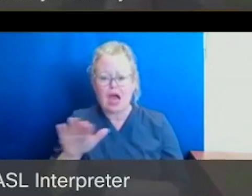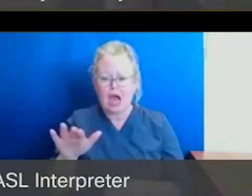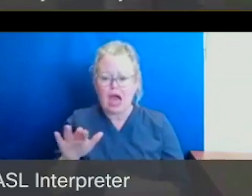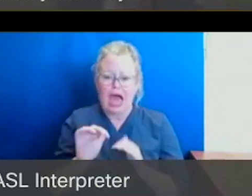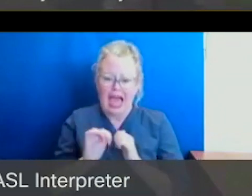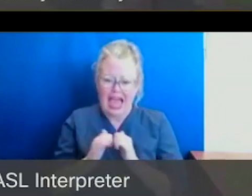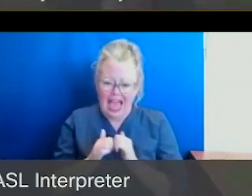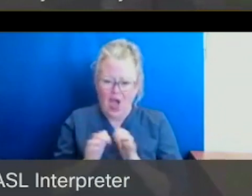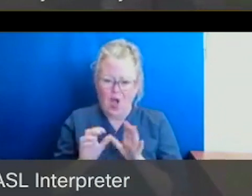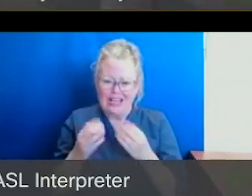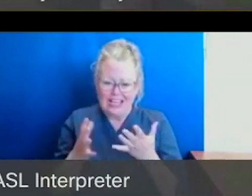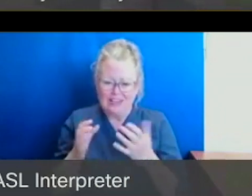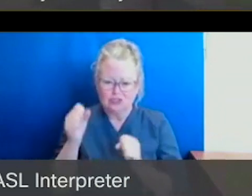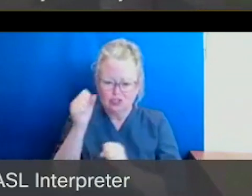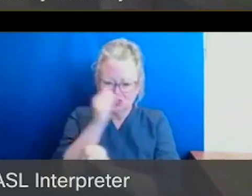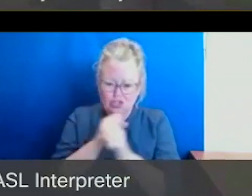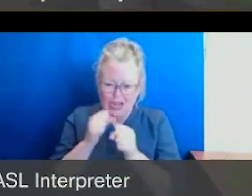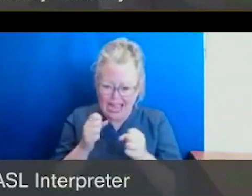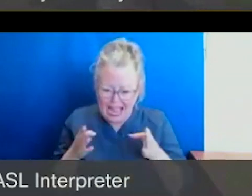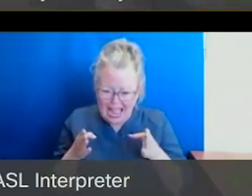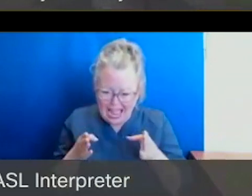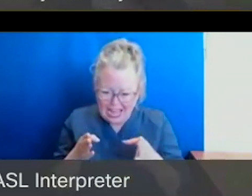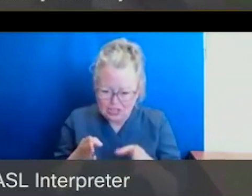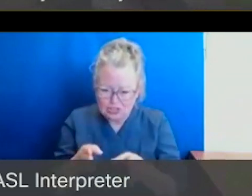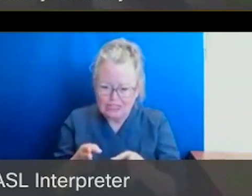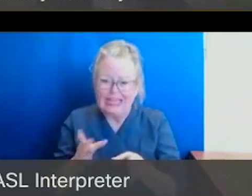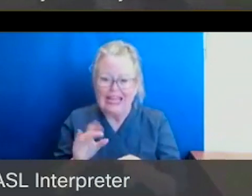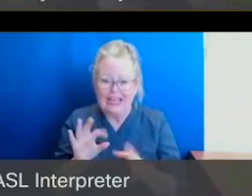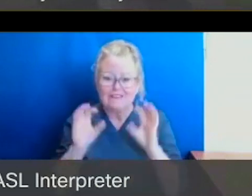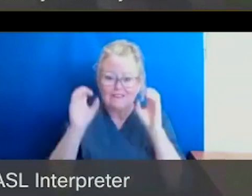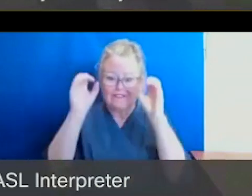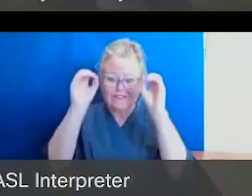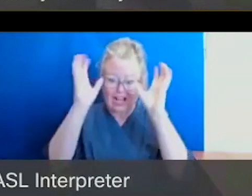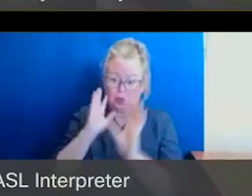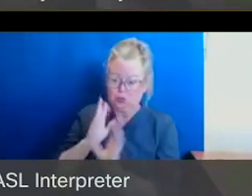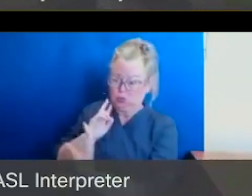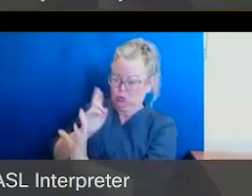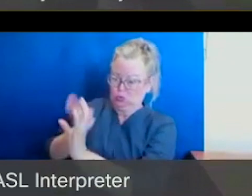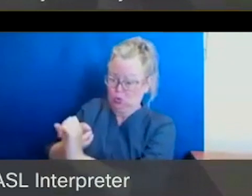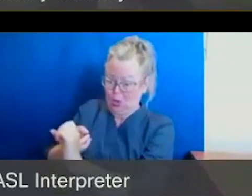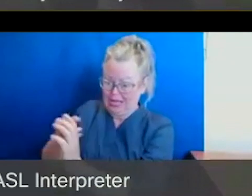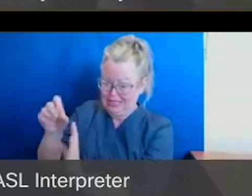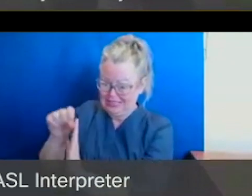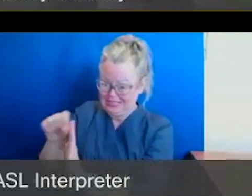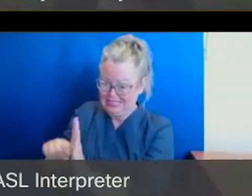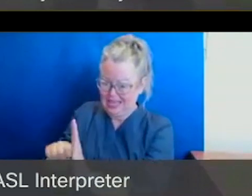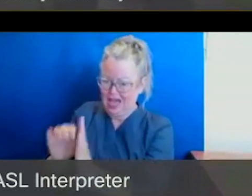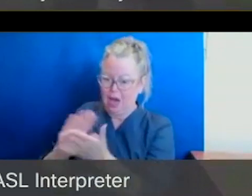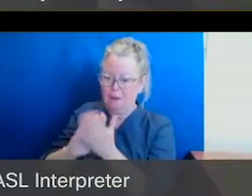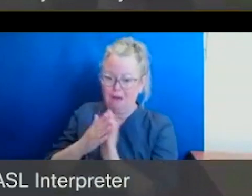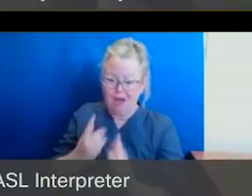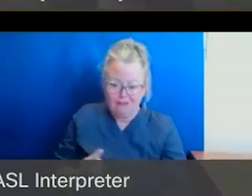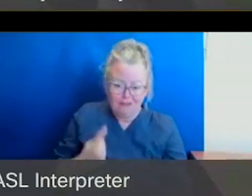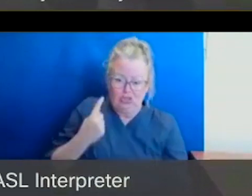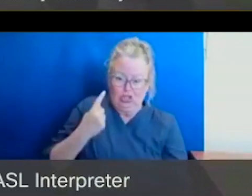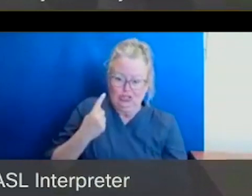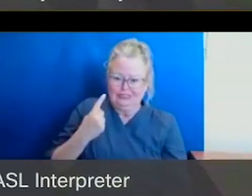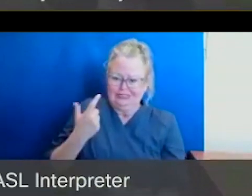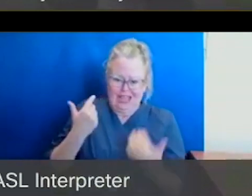faculty member who wants to work with the state yet may not necessarily know where to